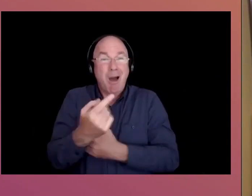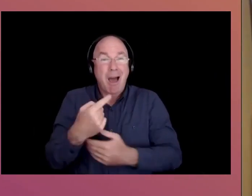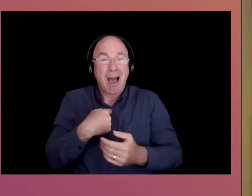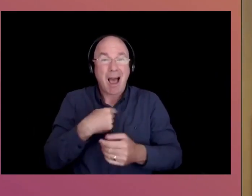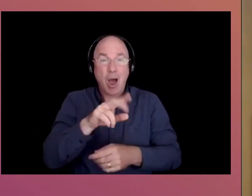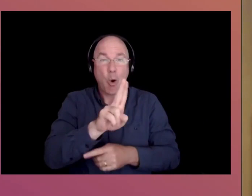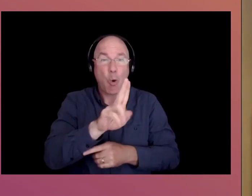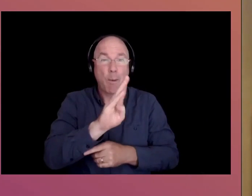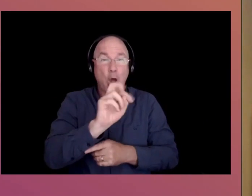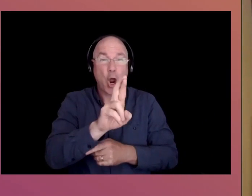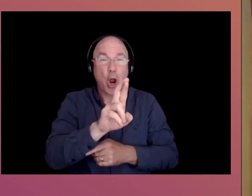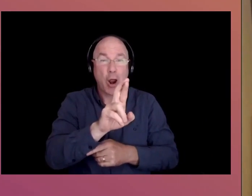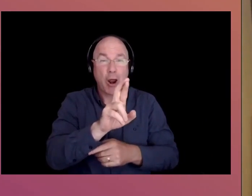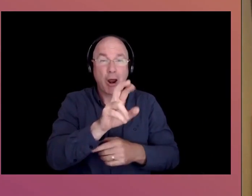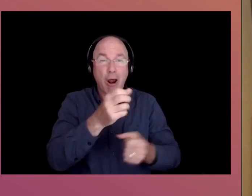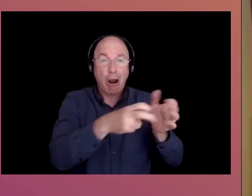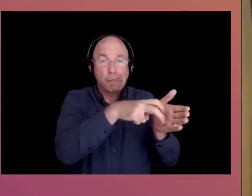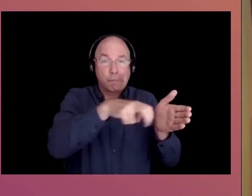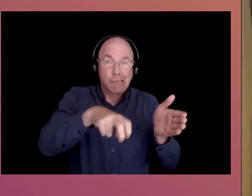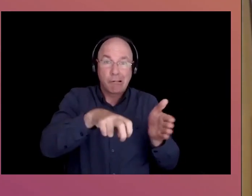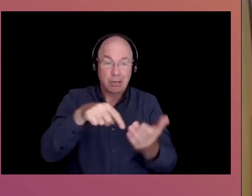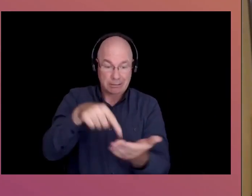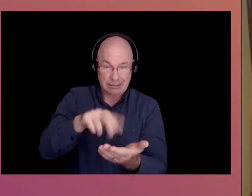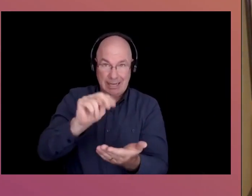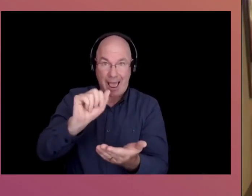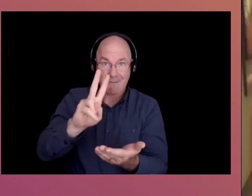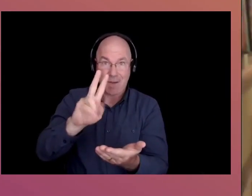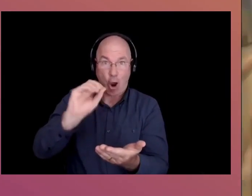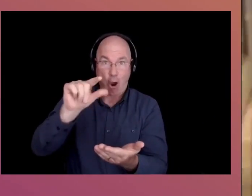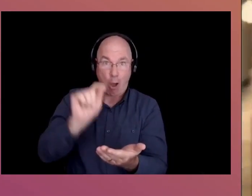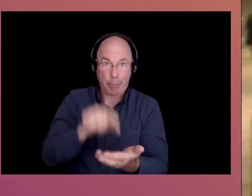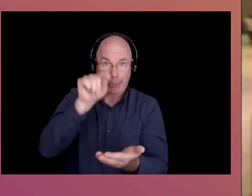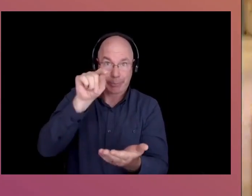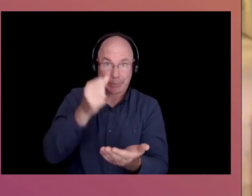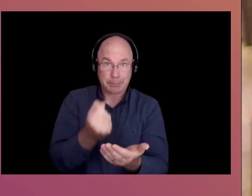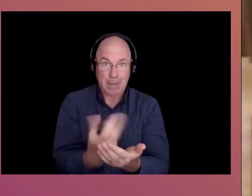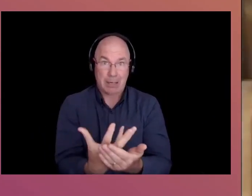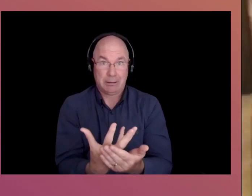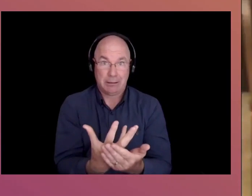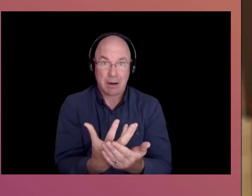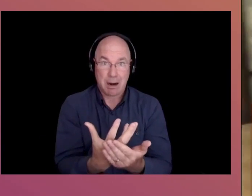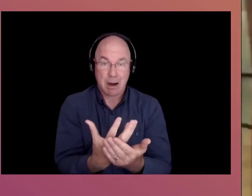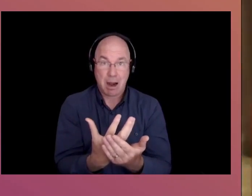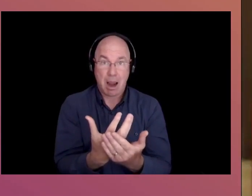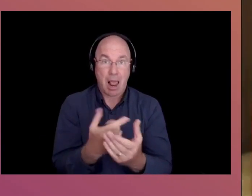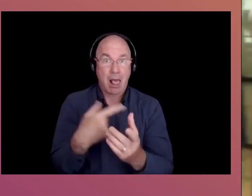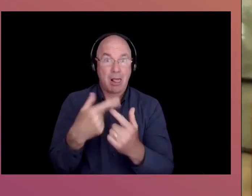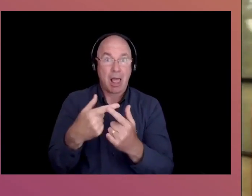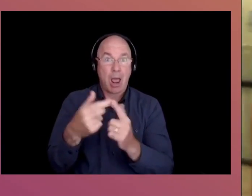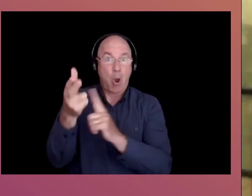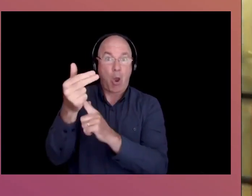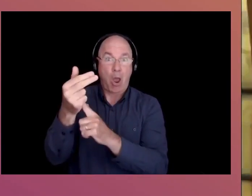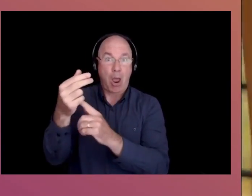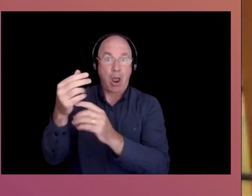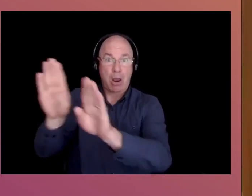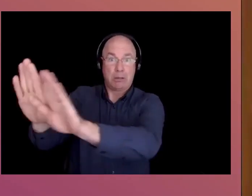car, turned on NavCog, and from the outside of the hotel, walked inside into my